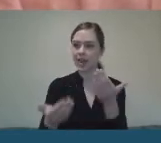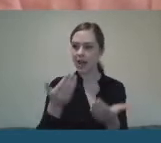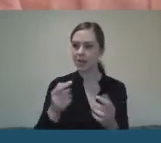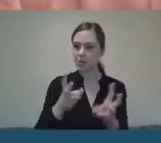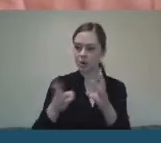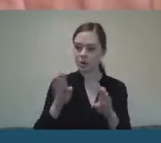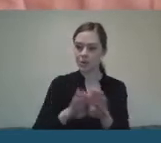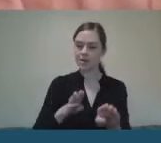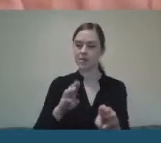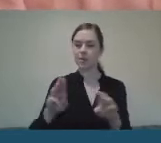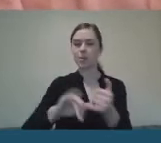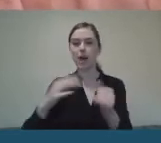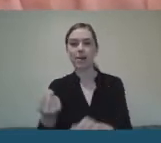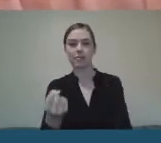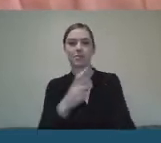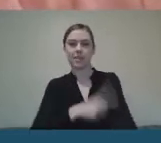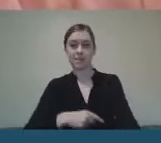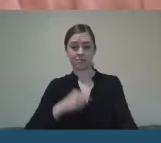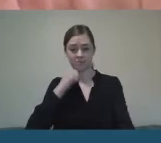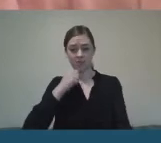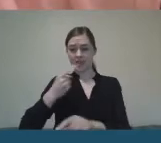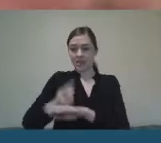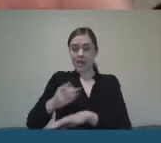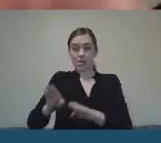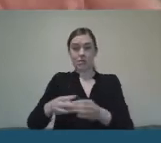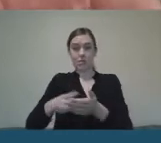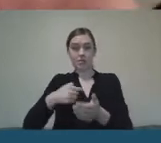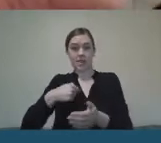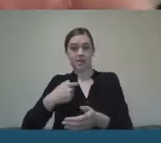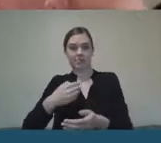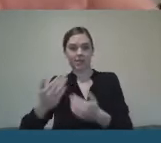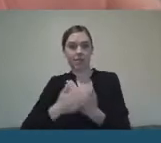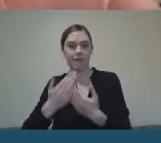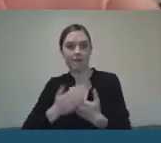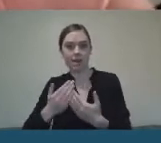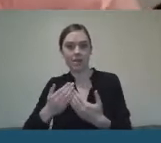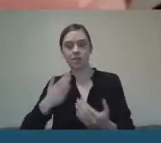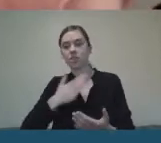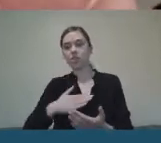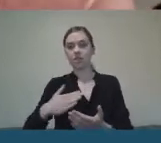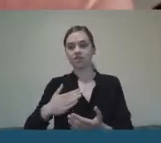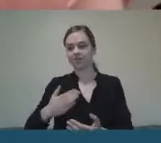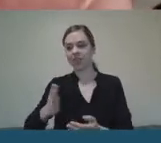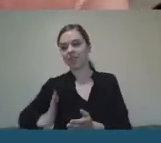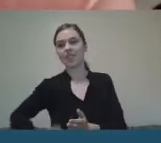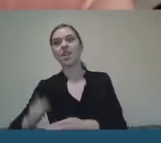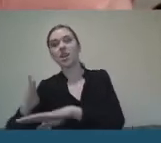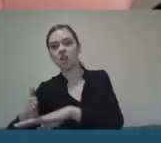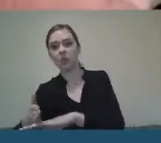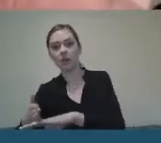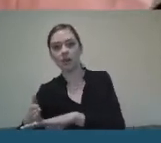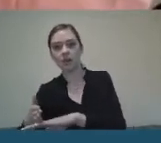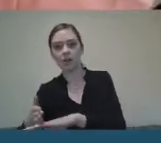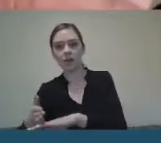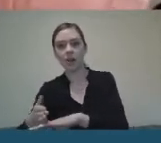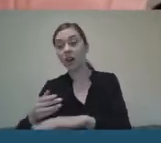with disabilities, that didn't exist when I was younger. Like, it was just very much a thing that was done on the side. And sure, it's great that Johnny gets to go have a